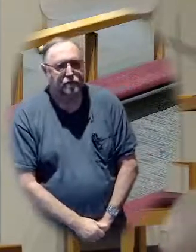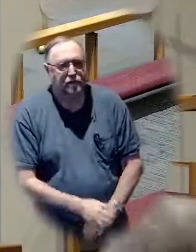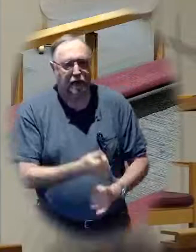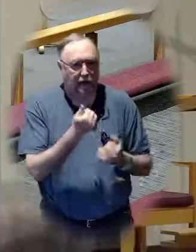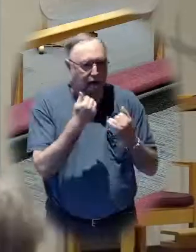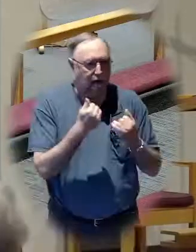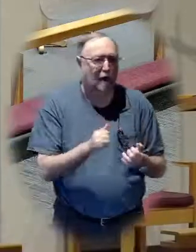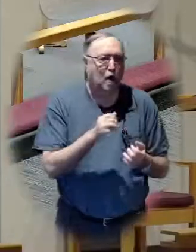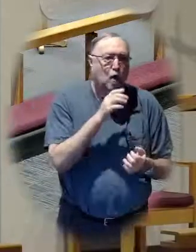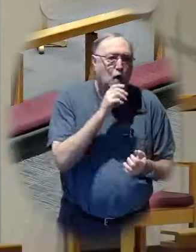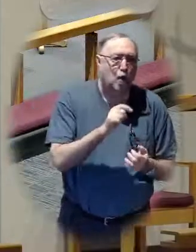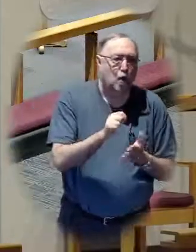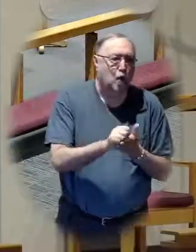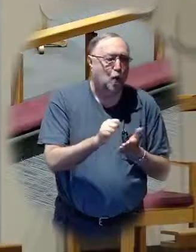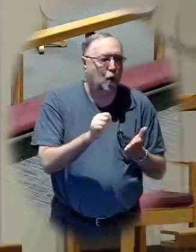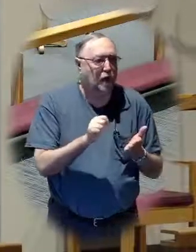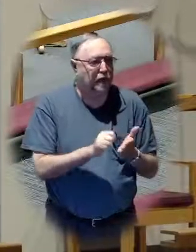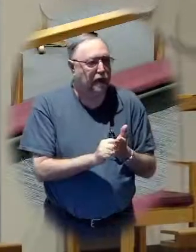this morning.